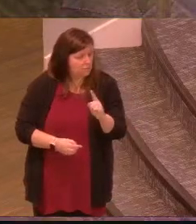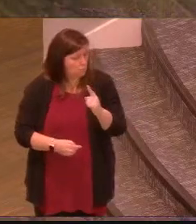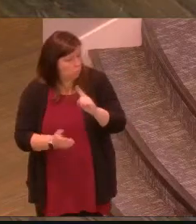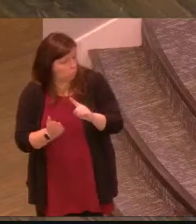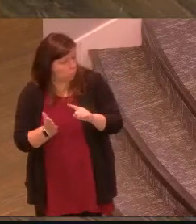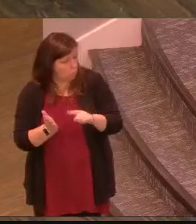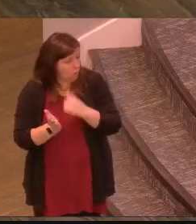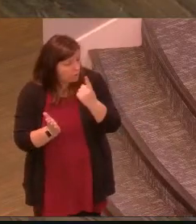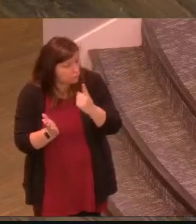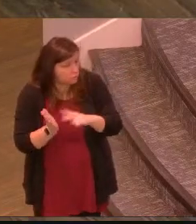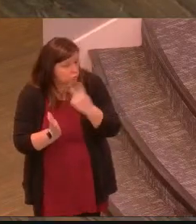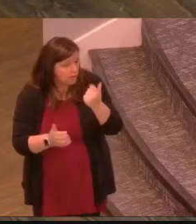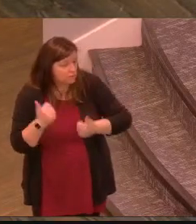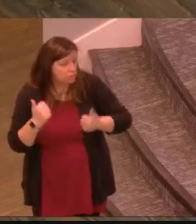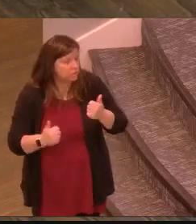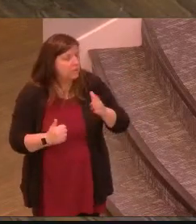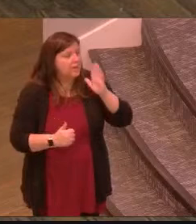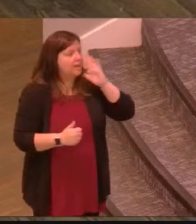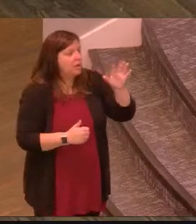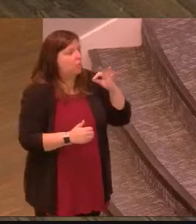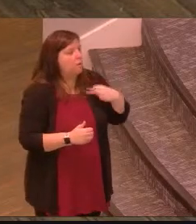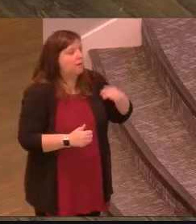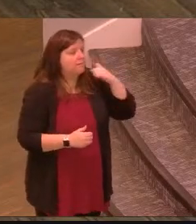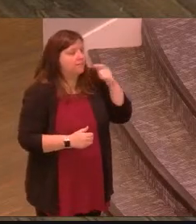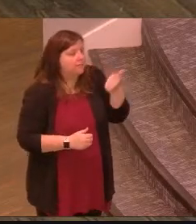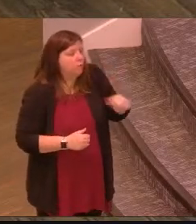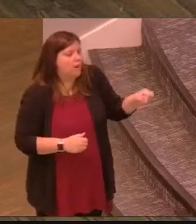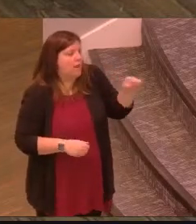they carry out in our school system. Okay,